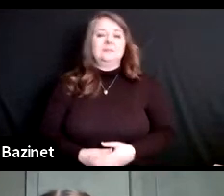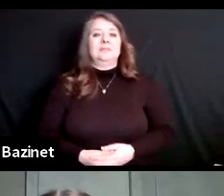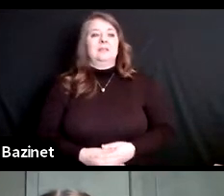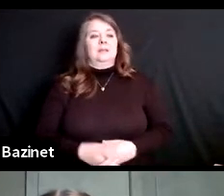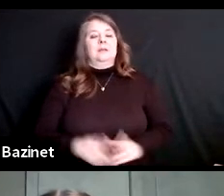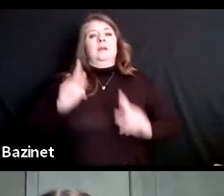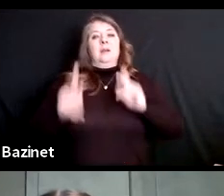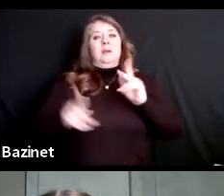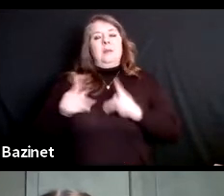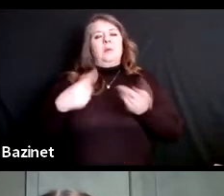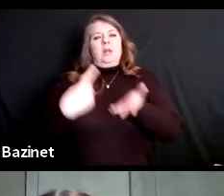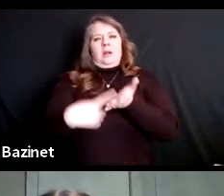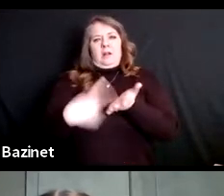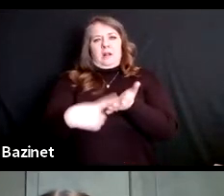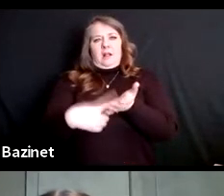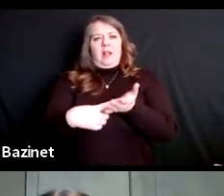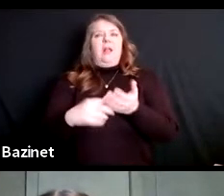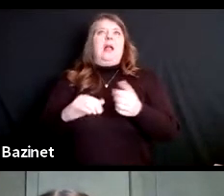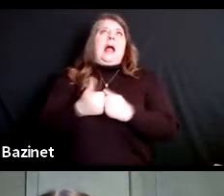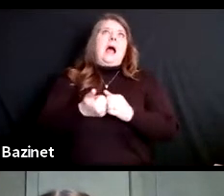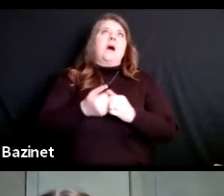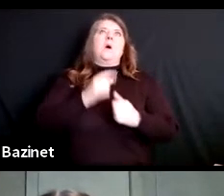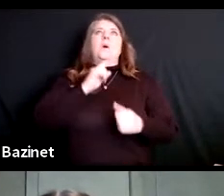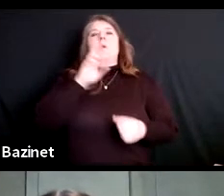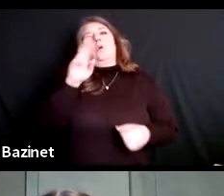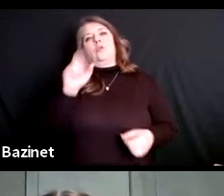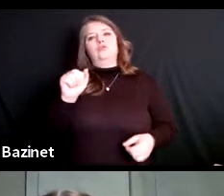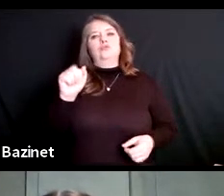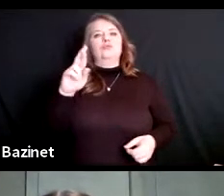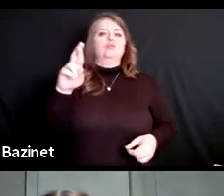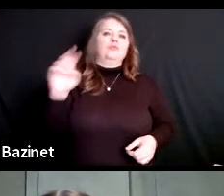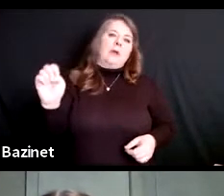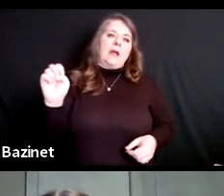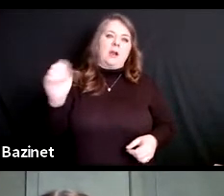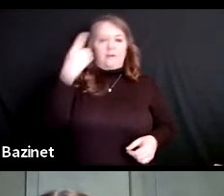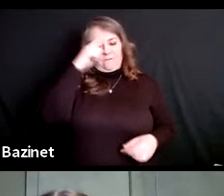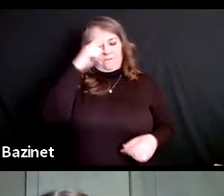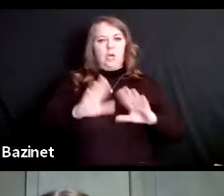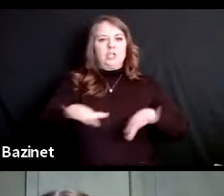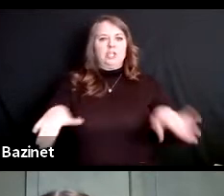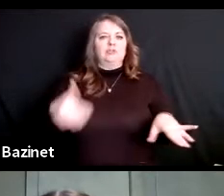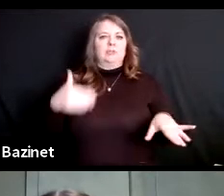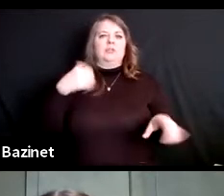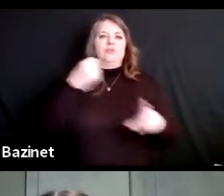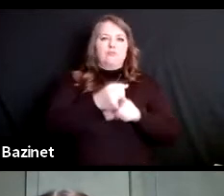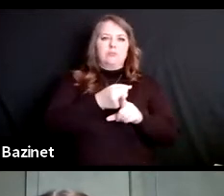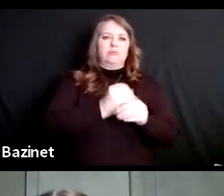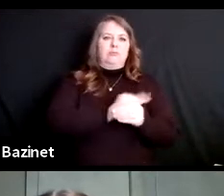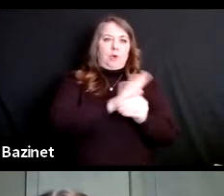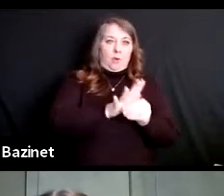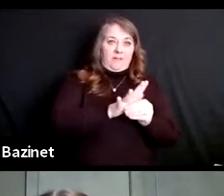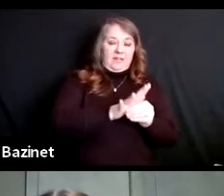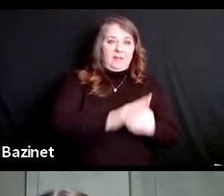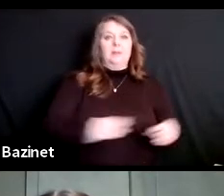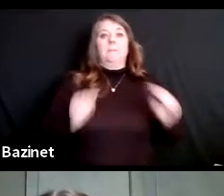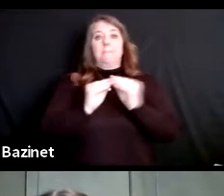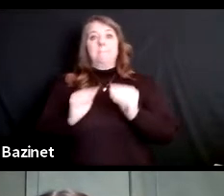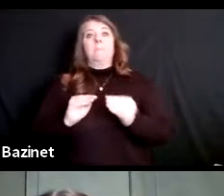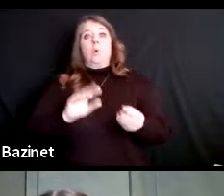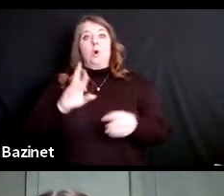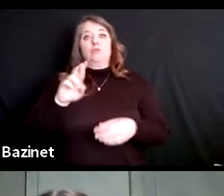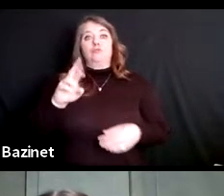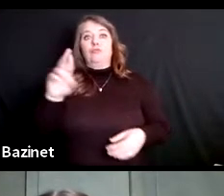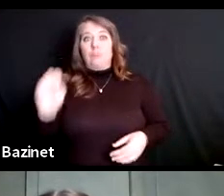People are talking about how it's very rare for a child to get COVID. It's even rarer for them to pass